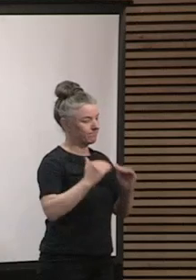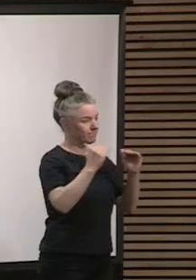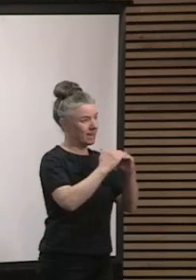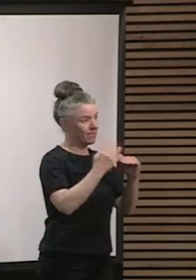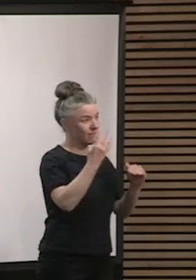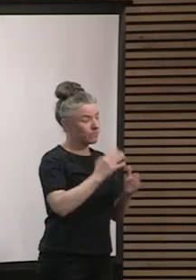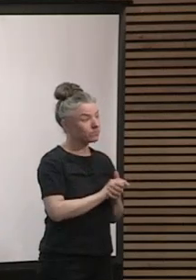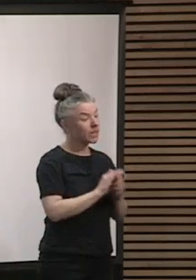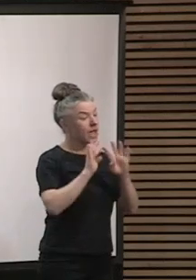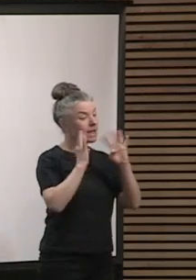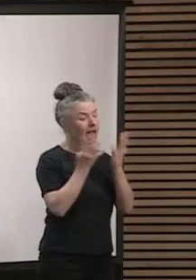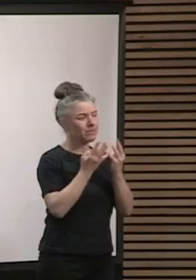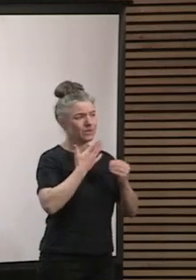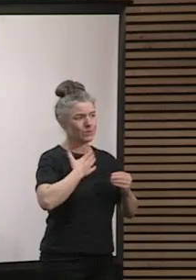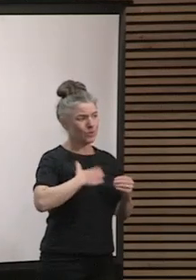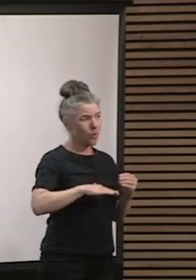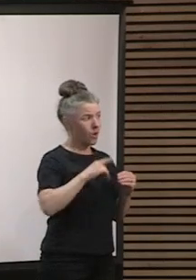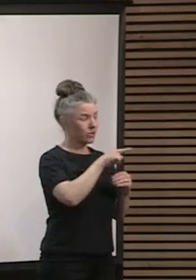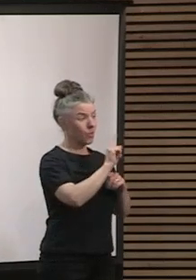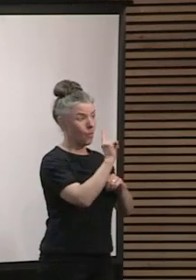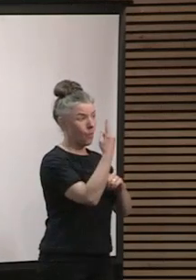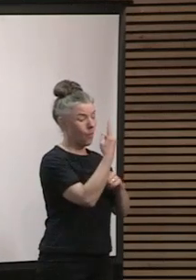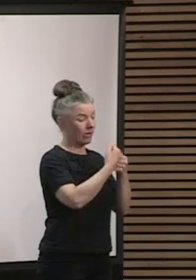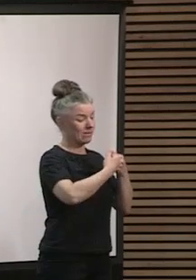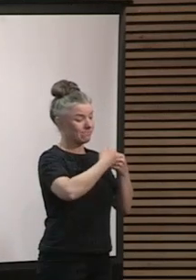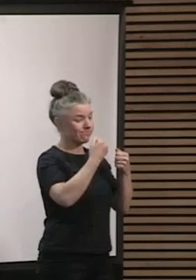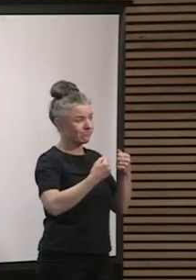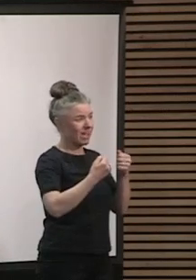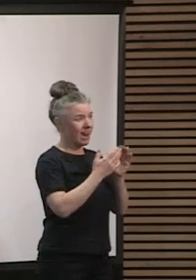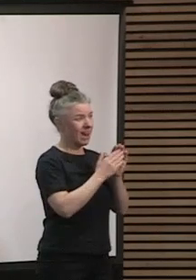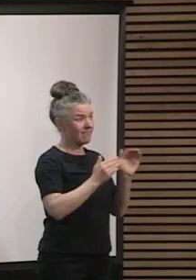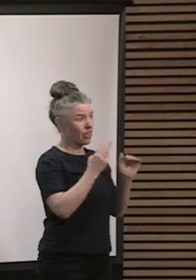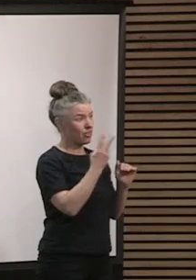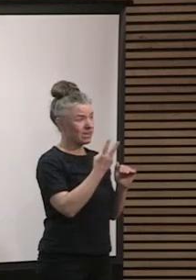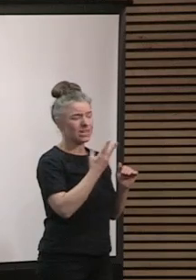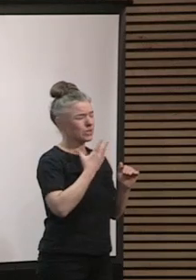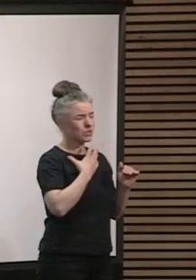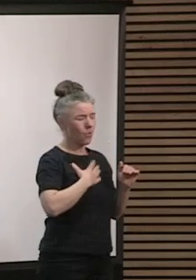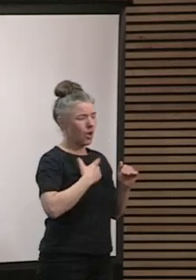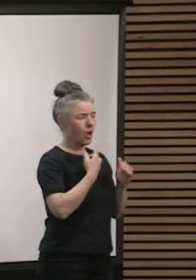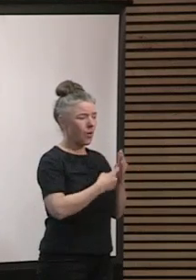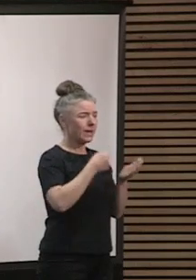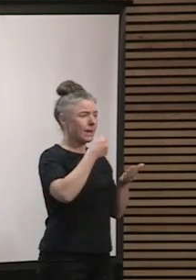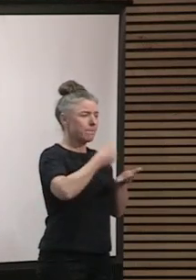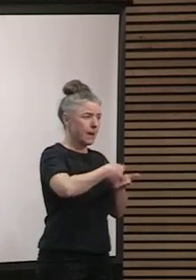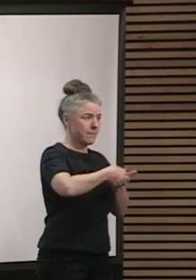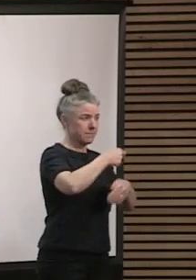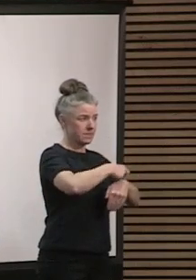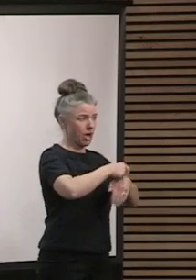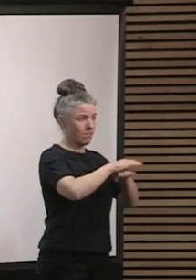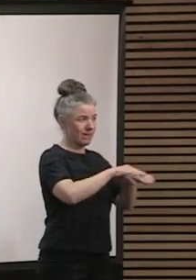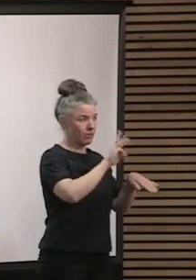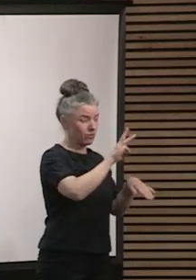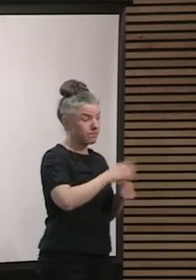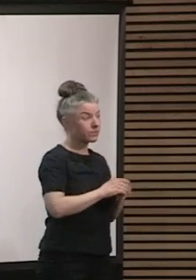be in level three any longer than is needed to ensure the outbreak is managed. Our intention is that Auckland and